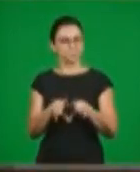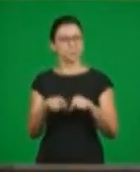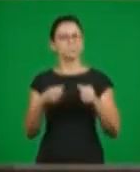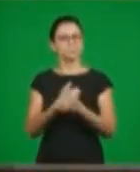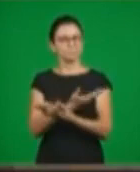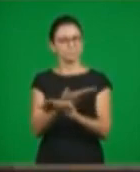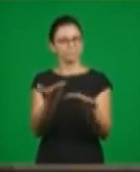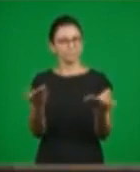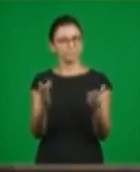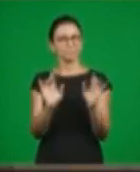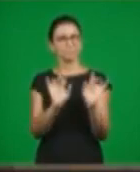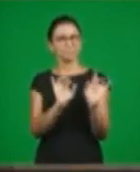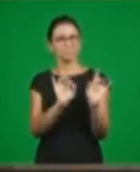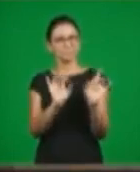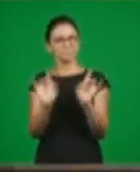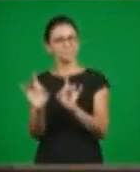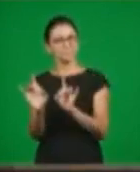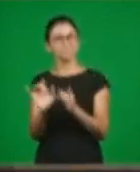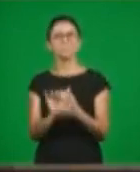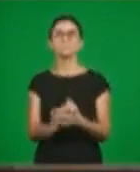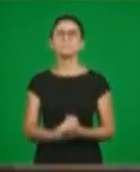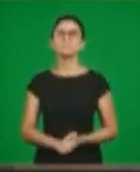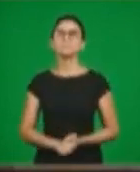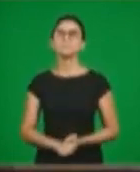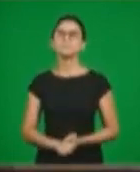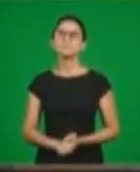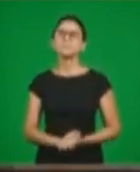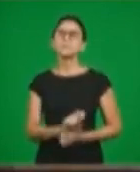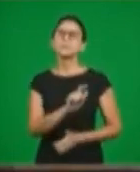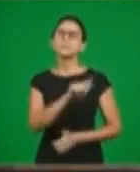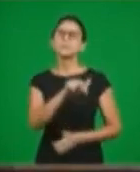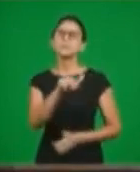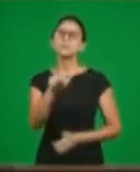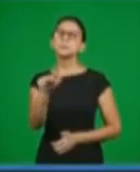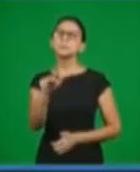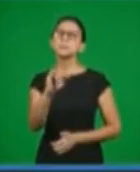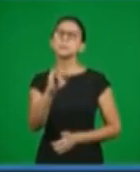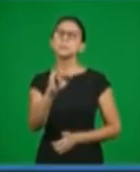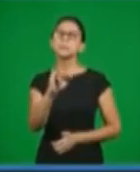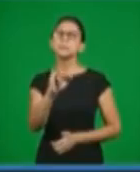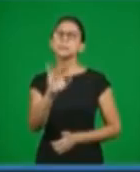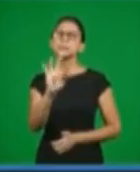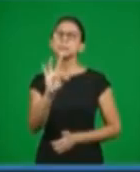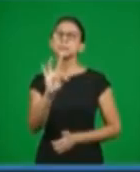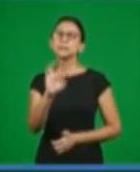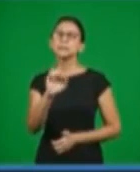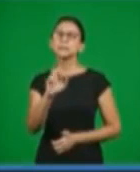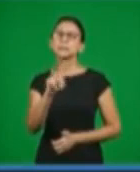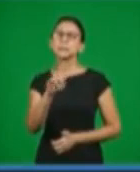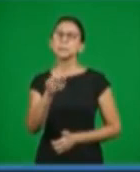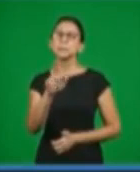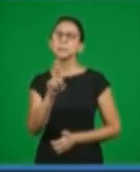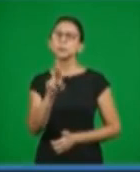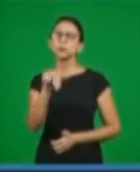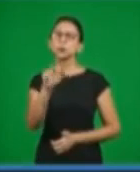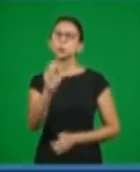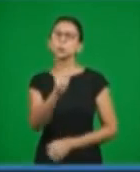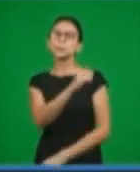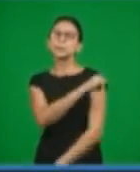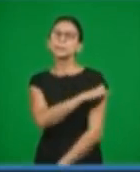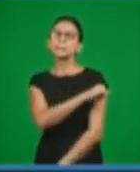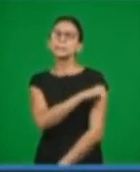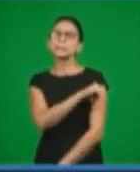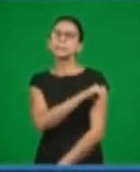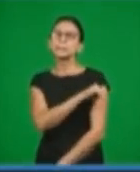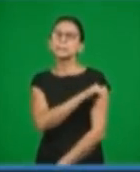We also want to give a salutation to the brothers of Itaperuna in the state of